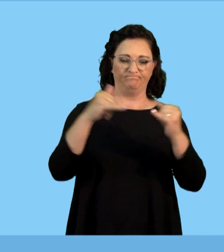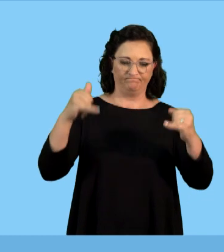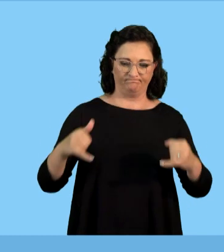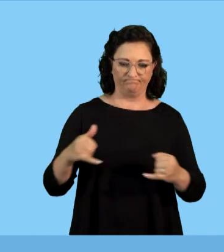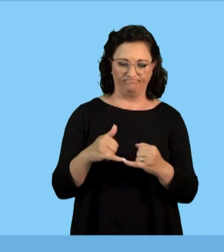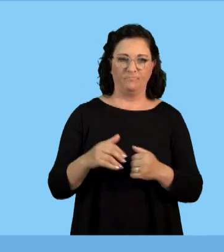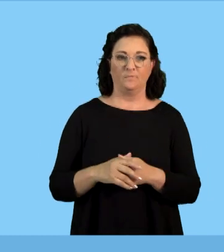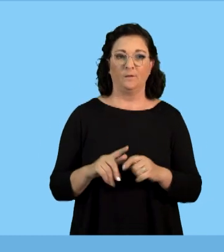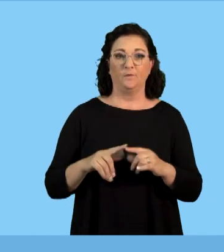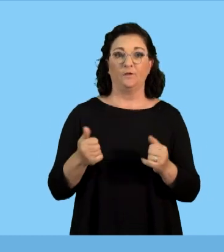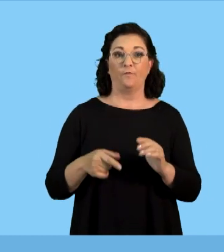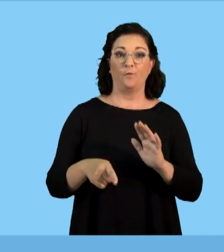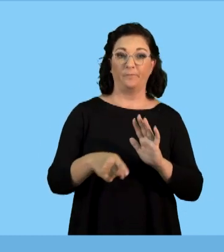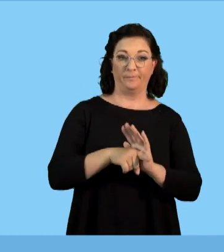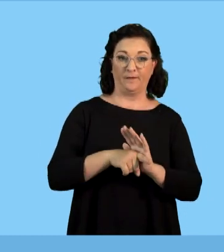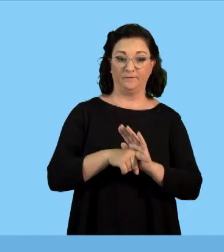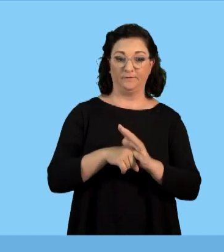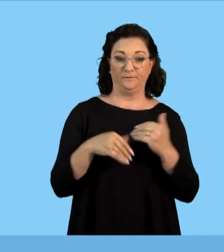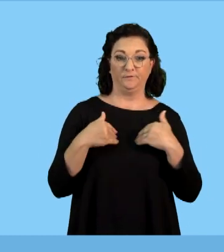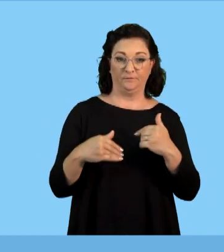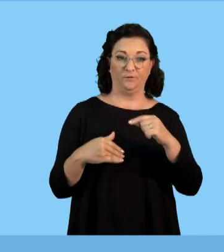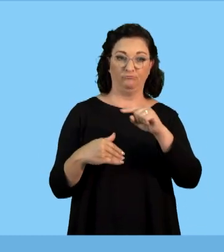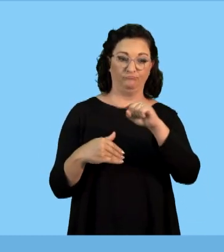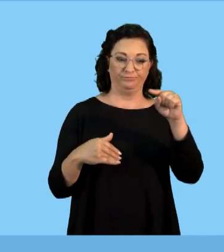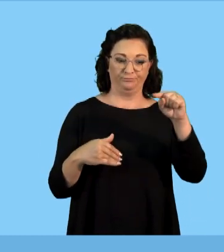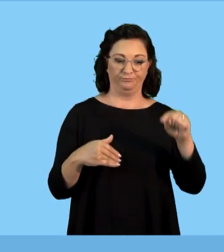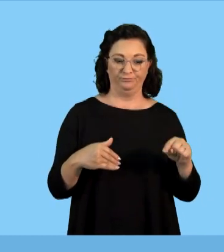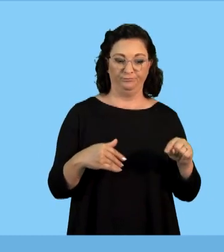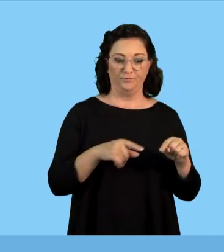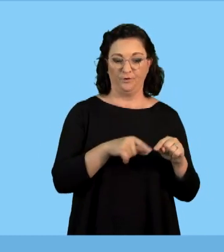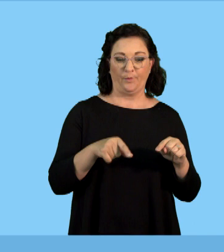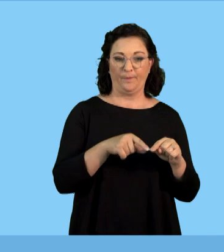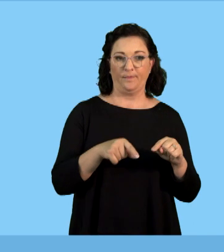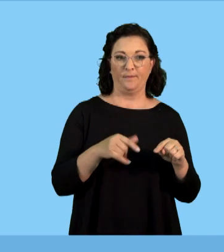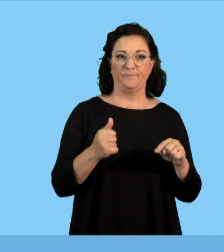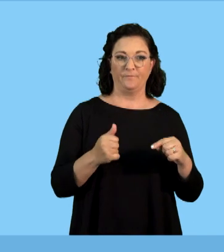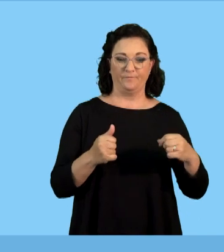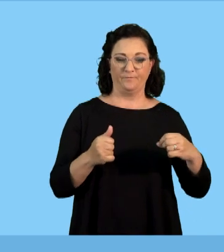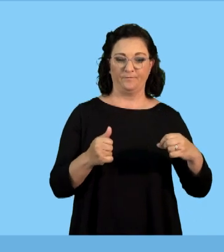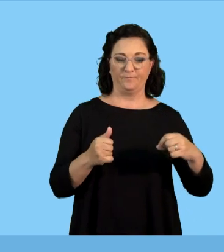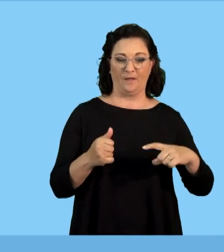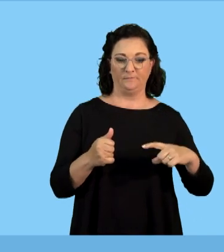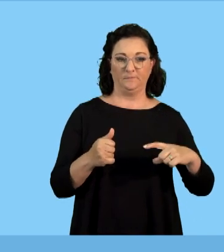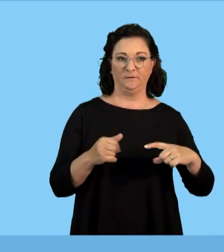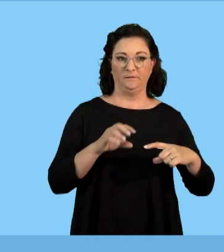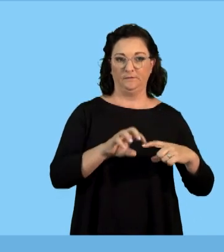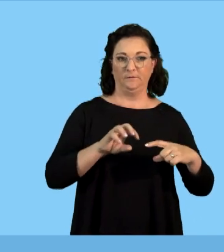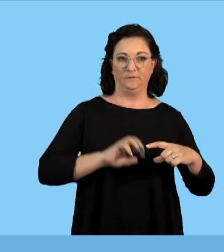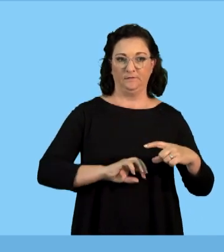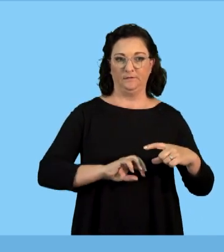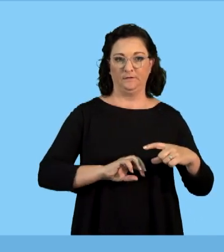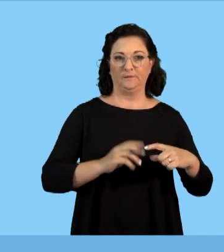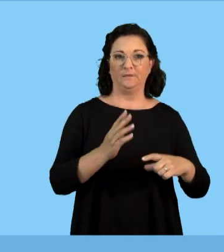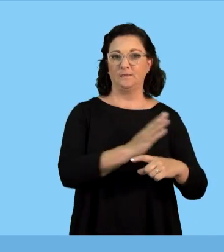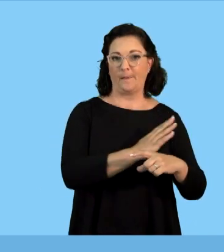circuit. So the electrons are going to be moving from the negative terminal, going through the wires. Once they get to this point, they're going to